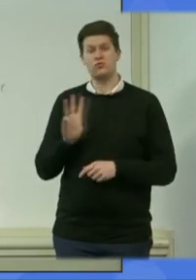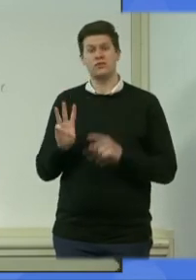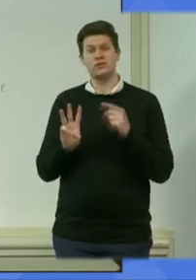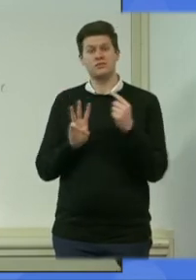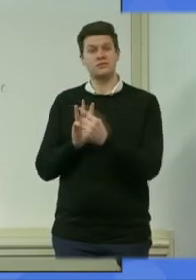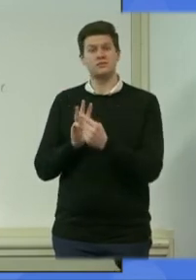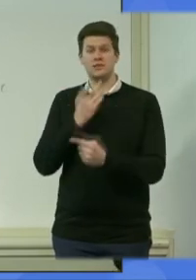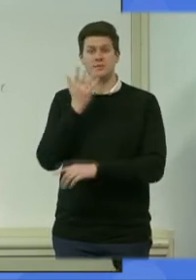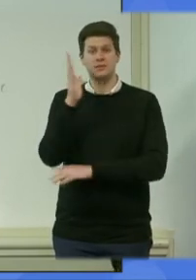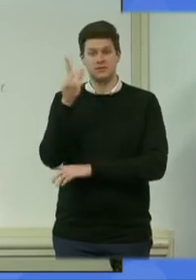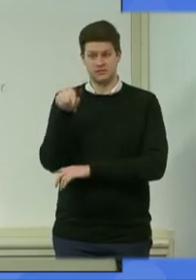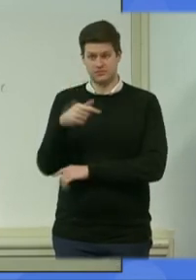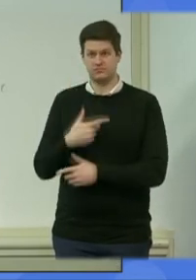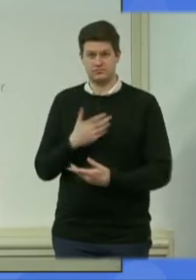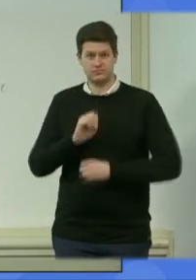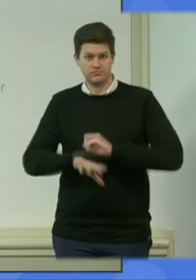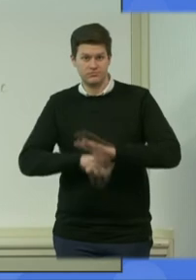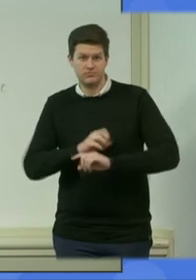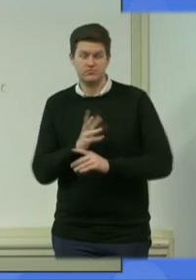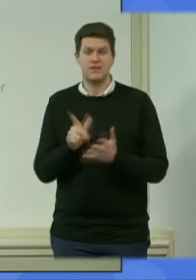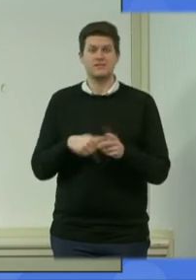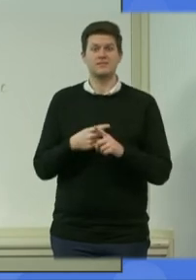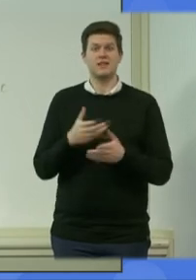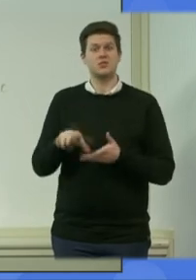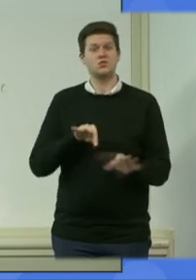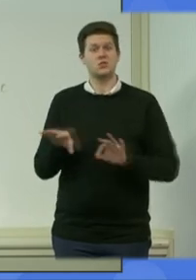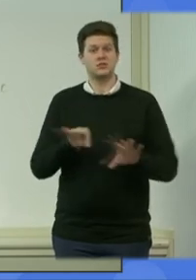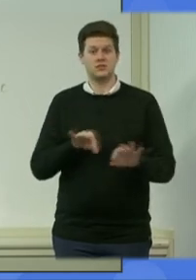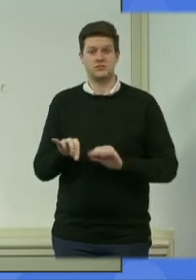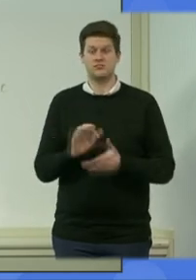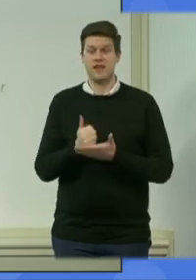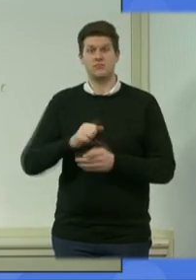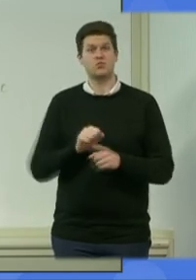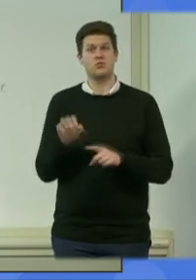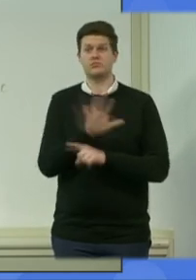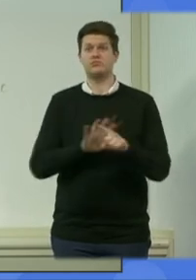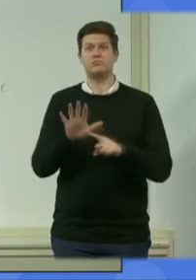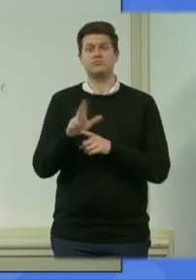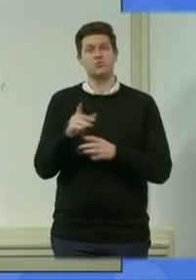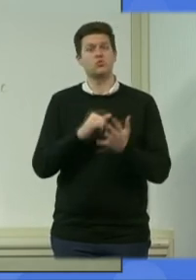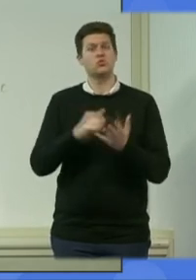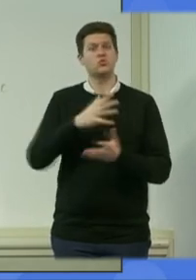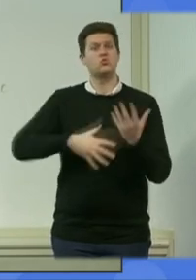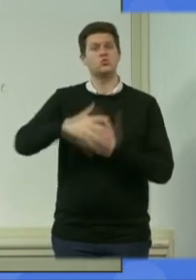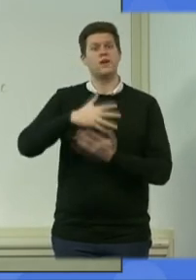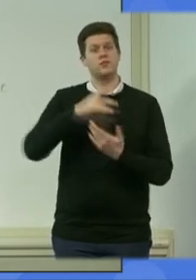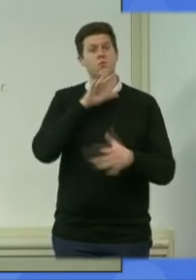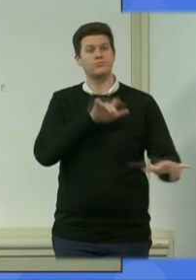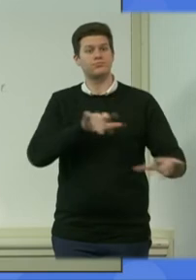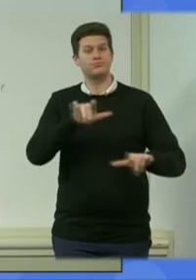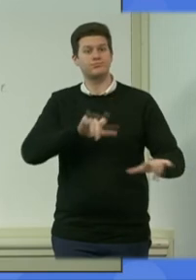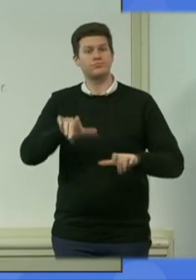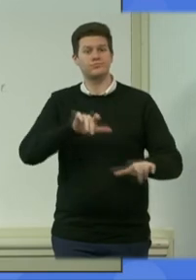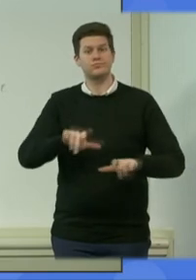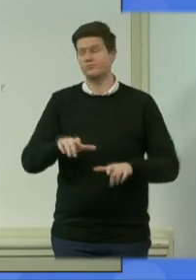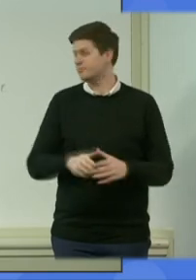perspectives on the choices that can be made in respect of tax to enable Scotland to create a more sustainable society. So David Phillips, who you